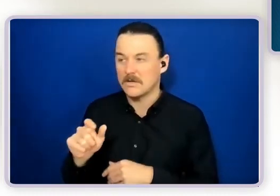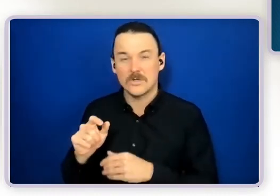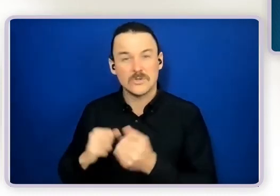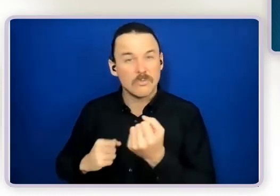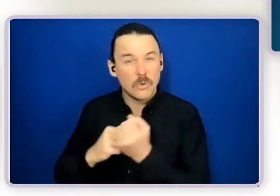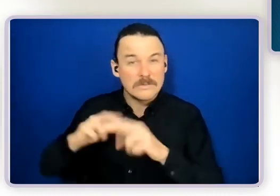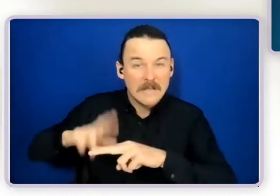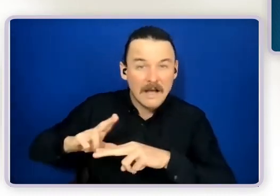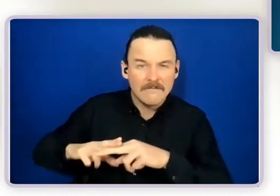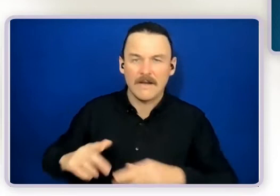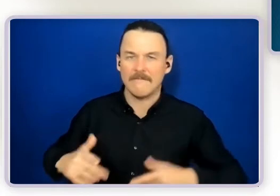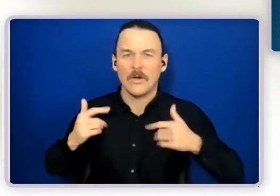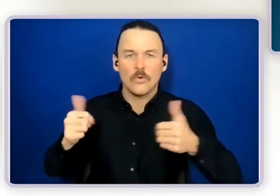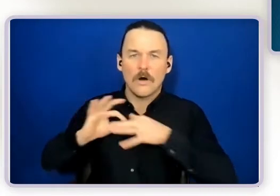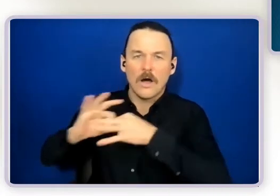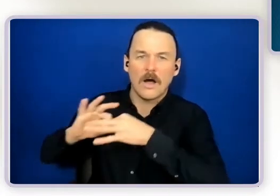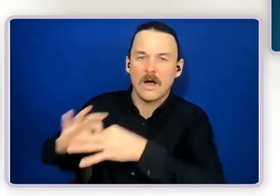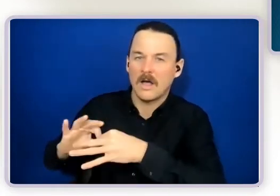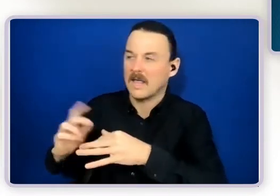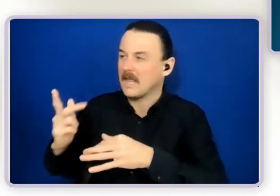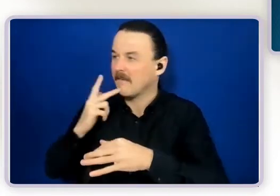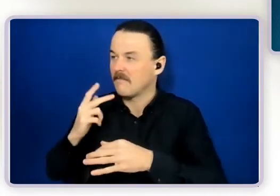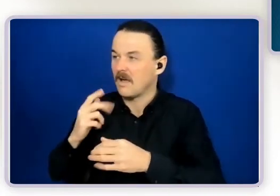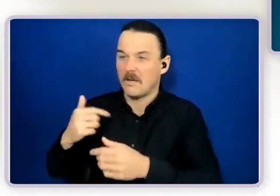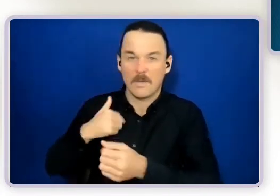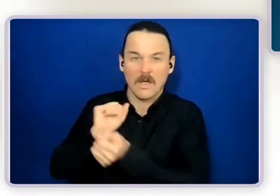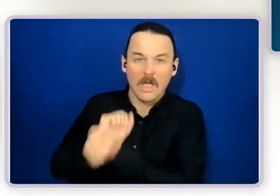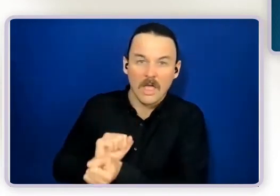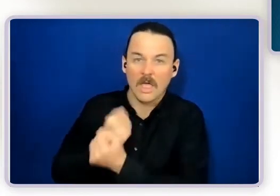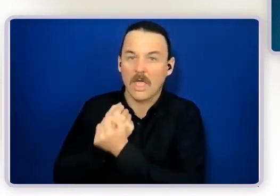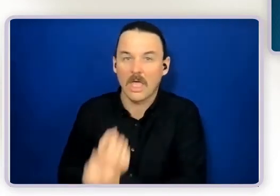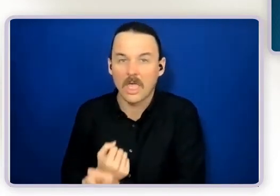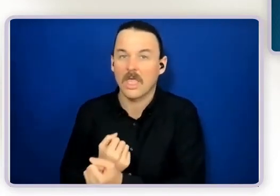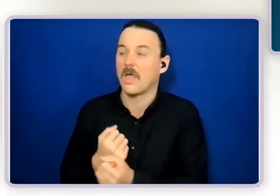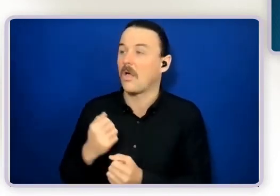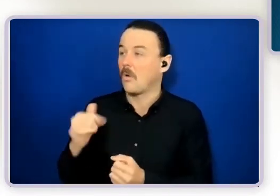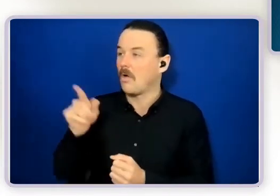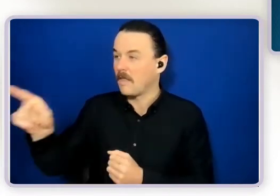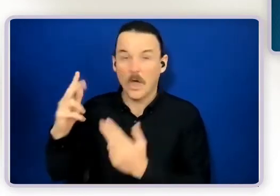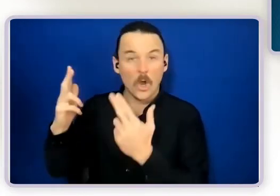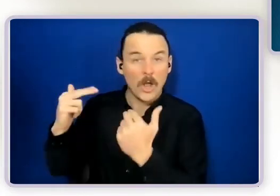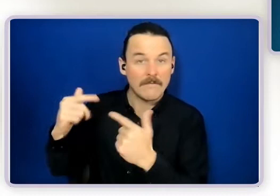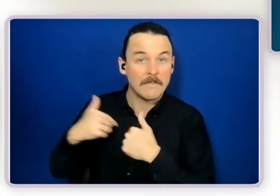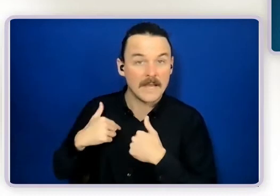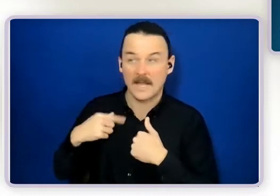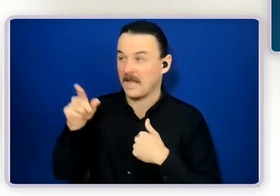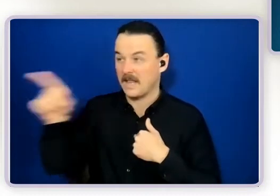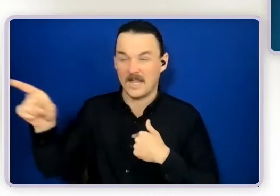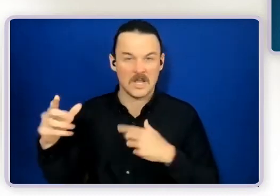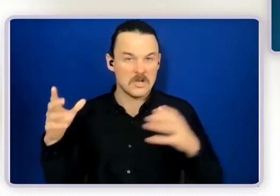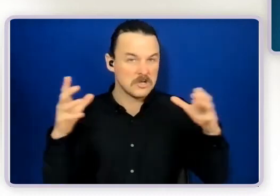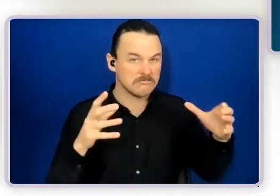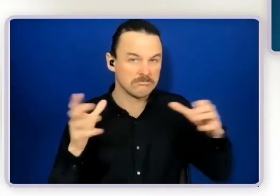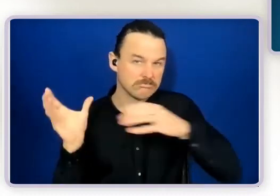it, if the person who's looking after you has thrown you to the ground and sat on you, you're never going to have the